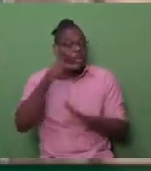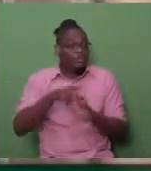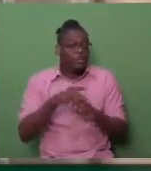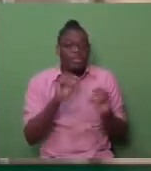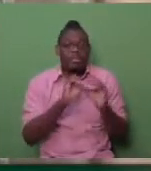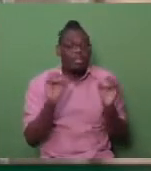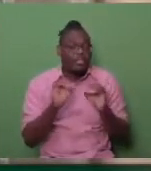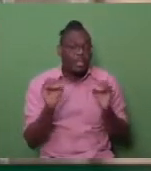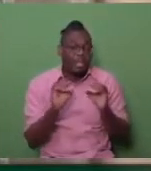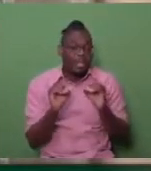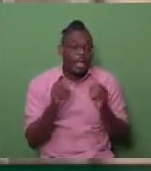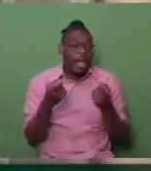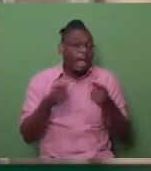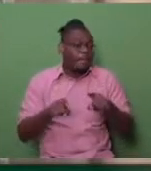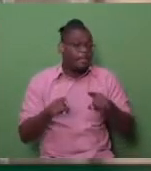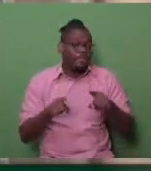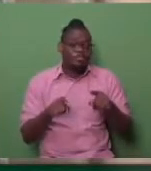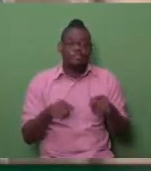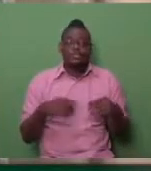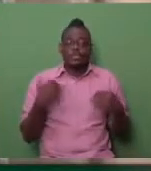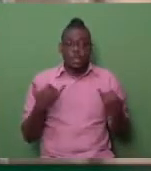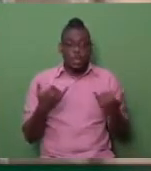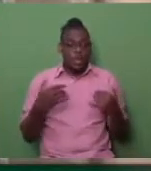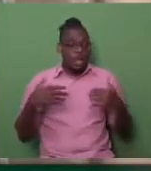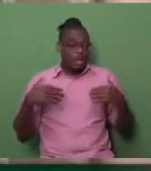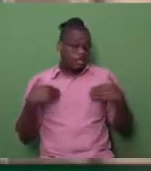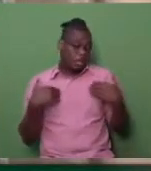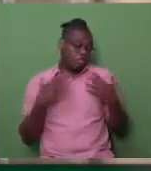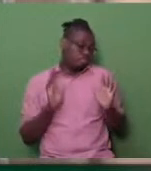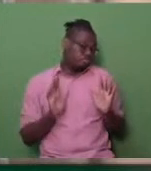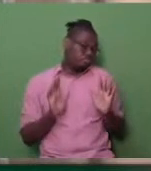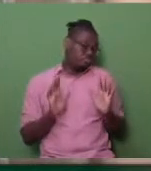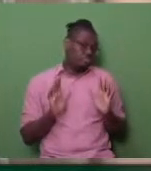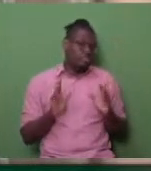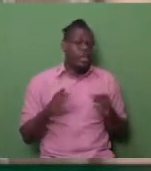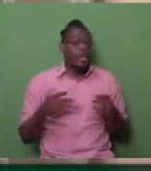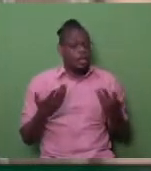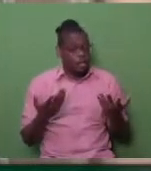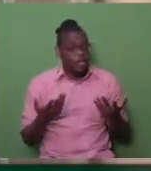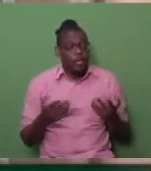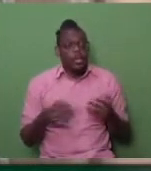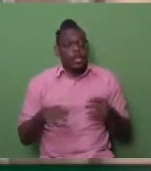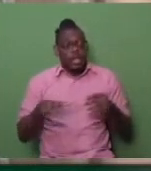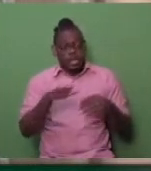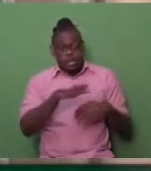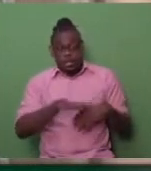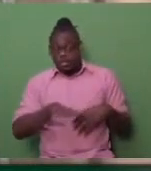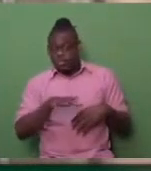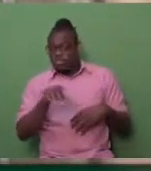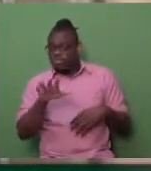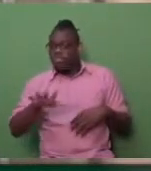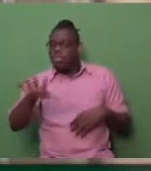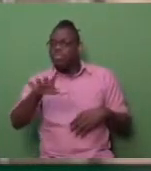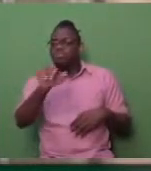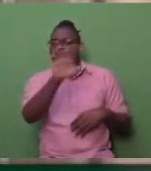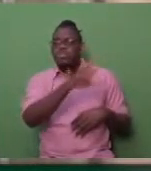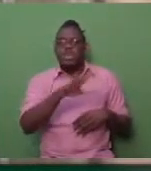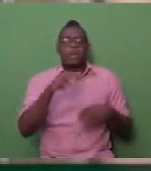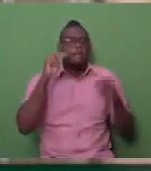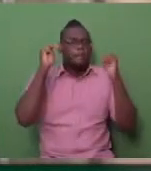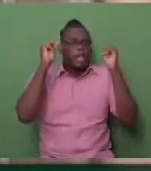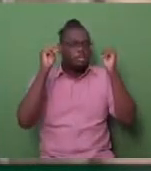am very happy for the areas the minister listed for those projects having been